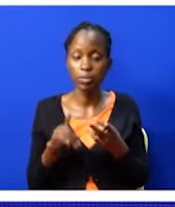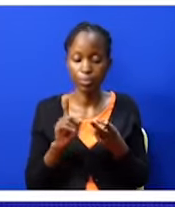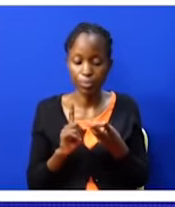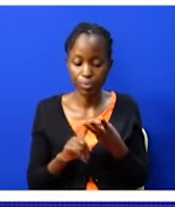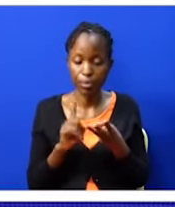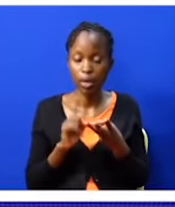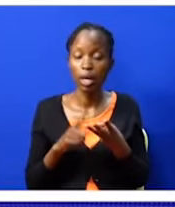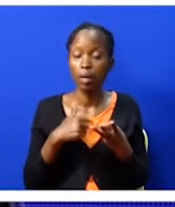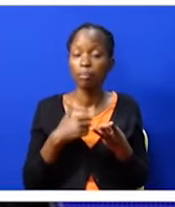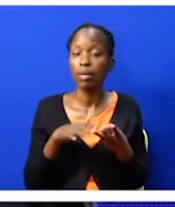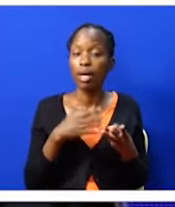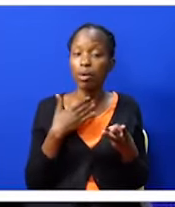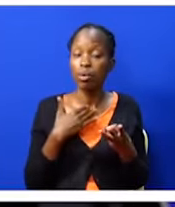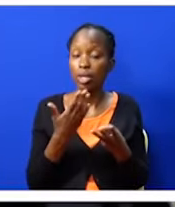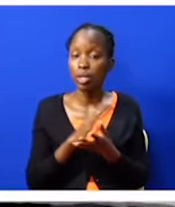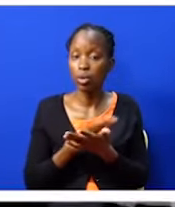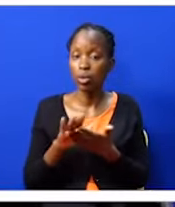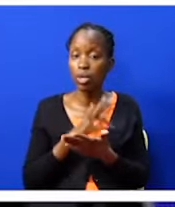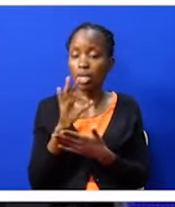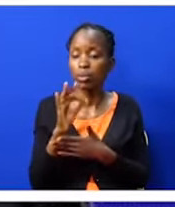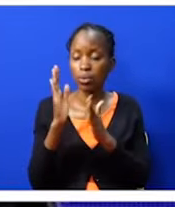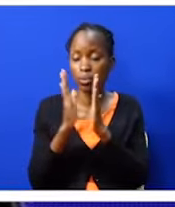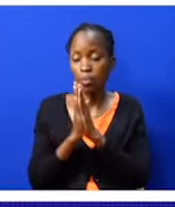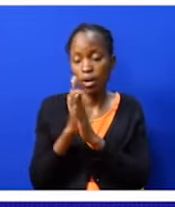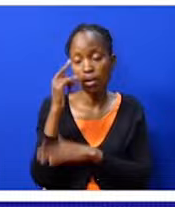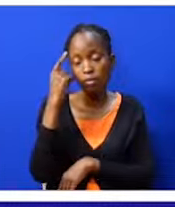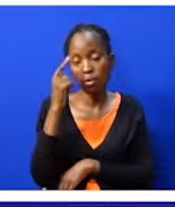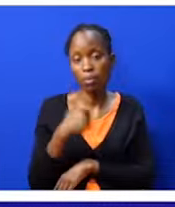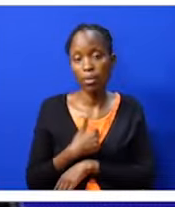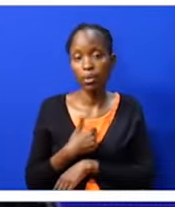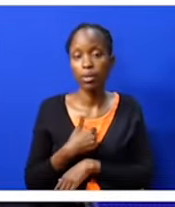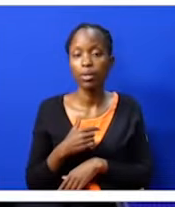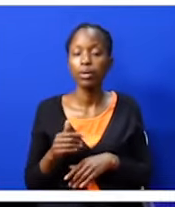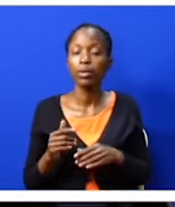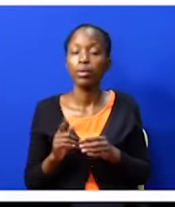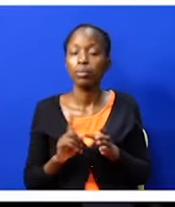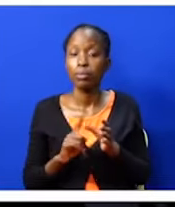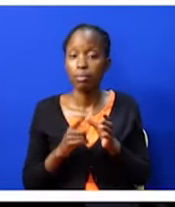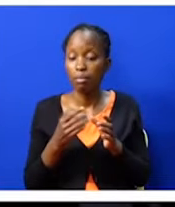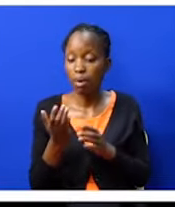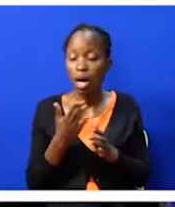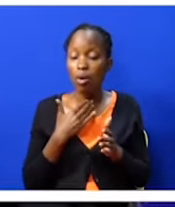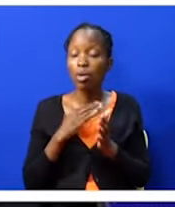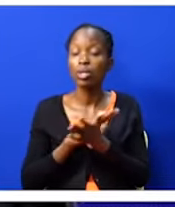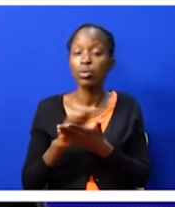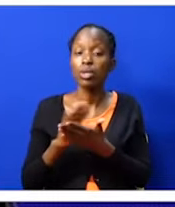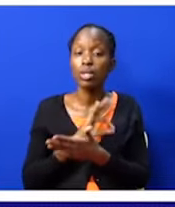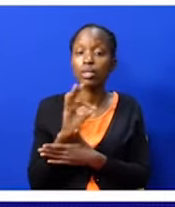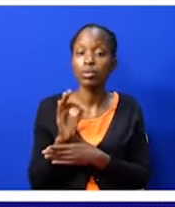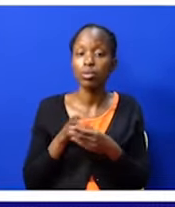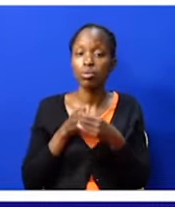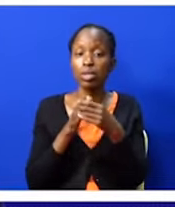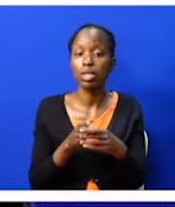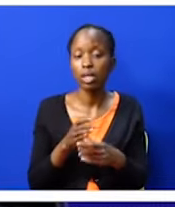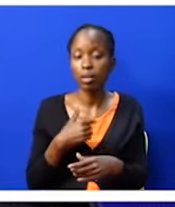also need the Holy Spirit to intercede for me, to pray for me. And I need the Holy Spirit to guide